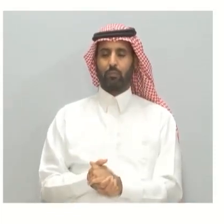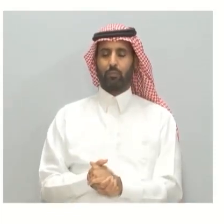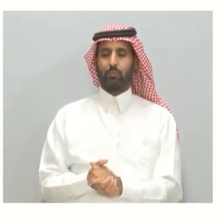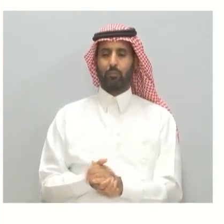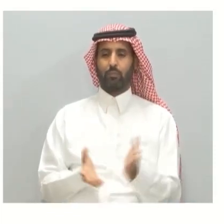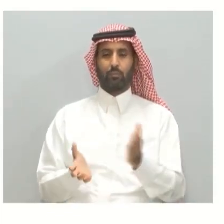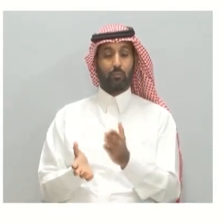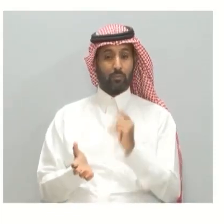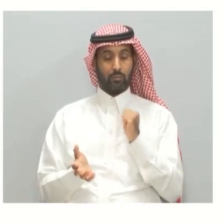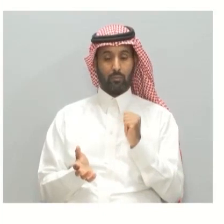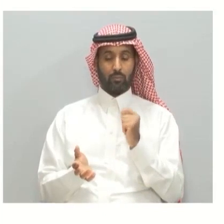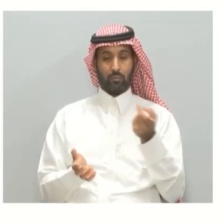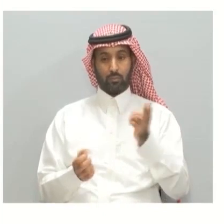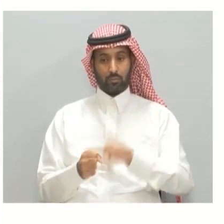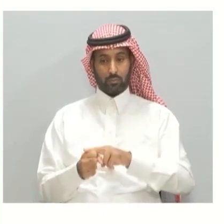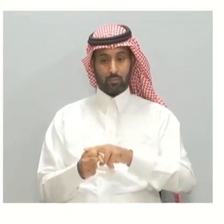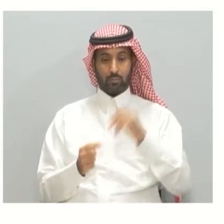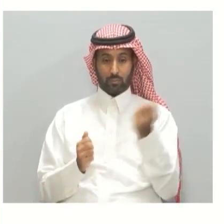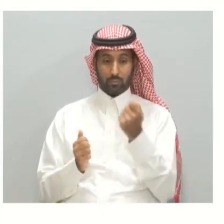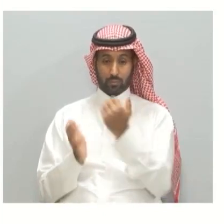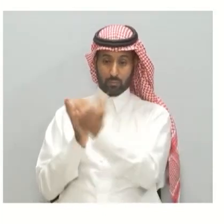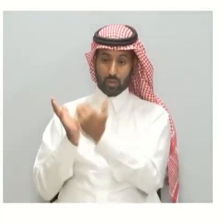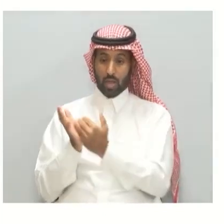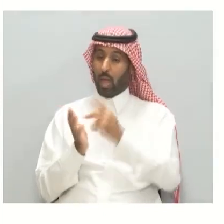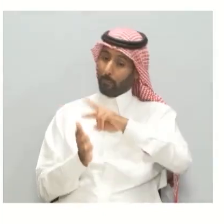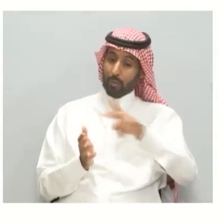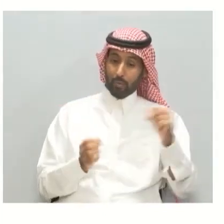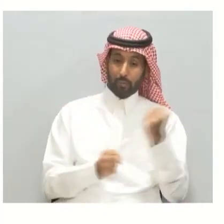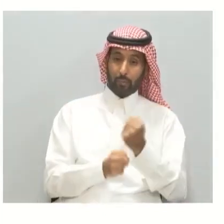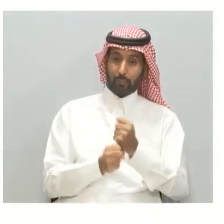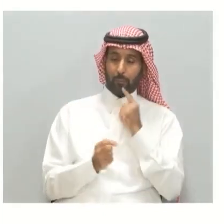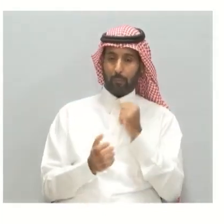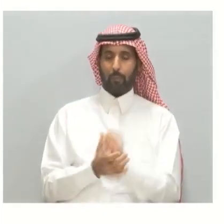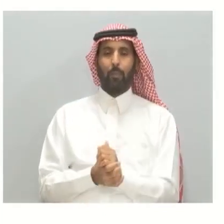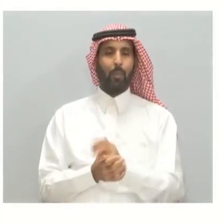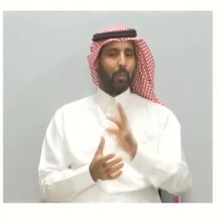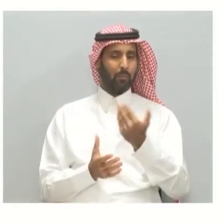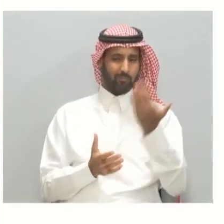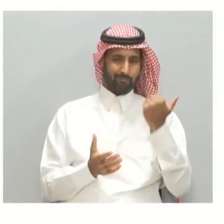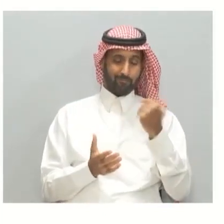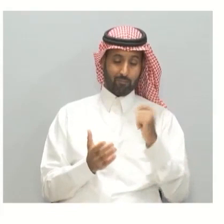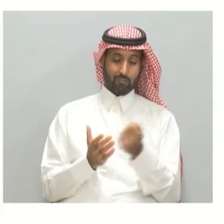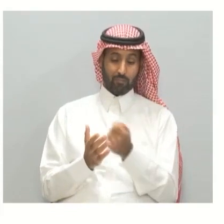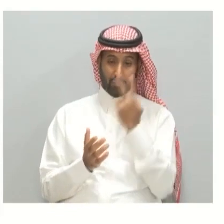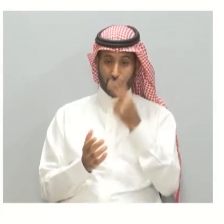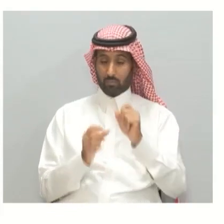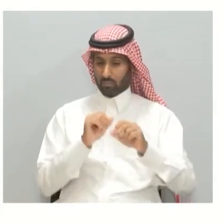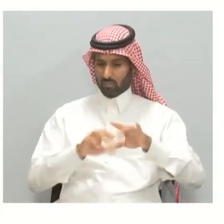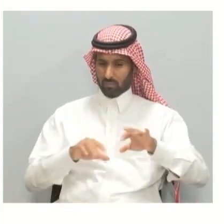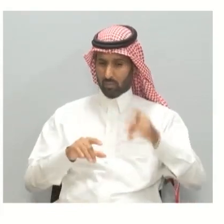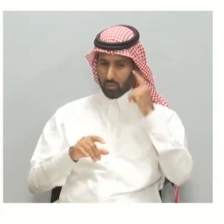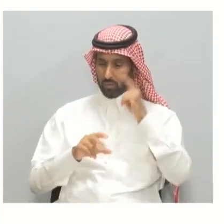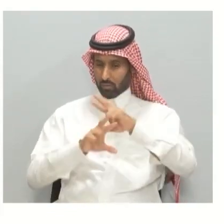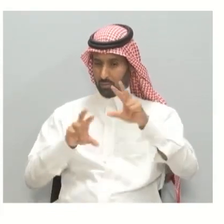effectively. So again, to write an essay about an unusual job you might like to have, But before you write, think about a job just